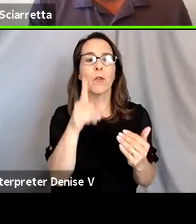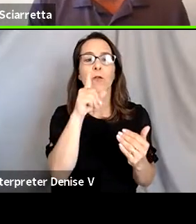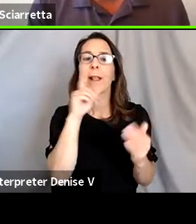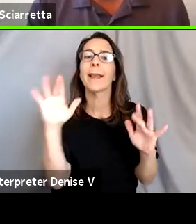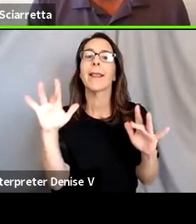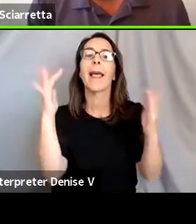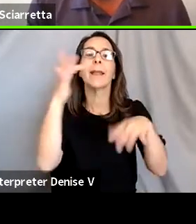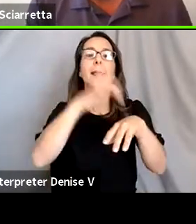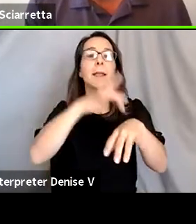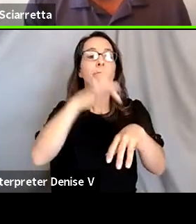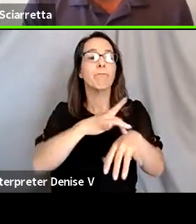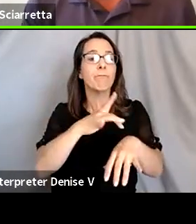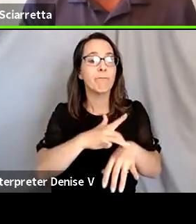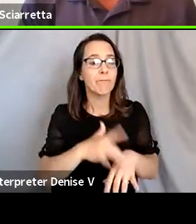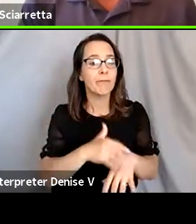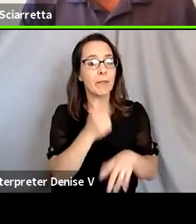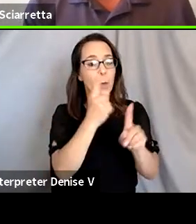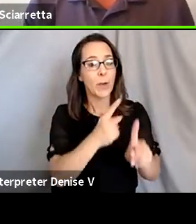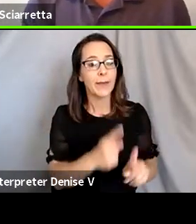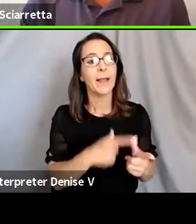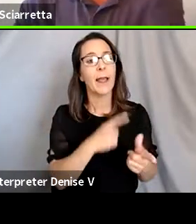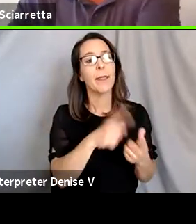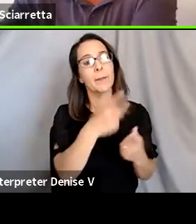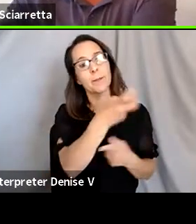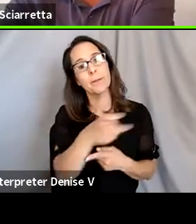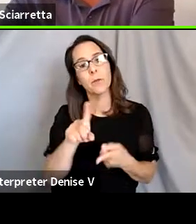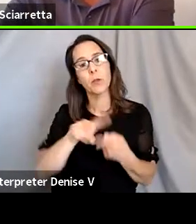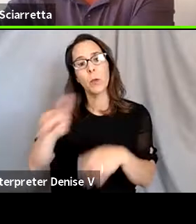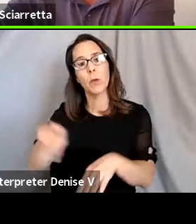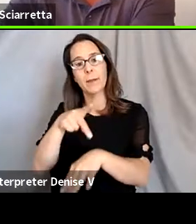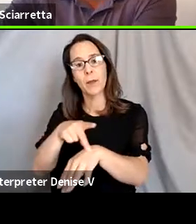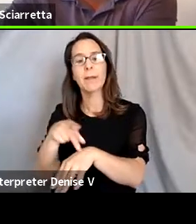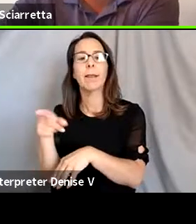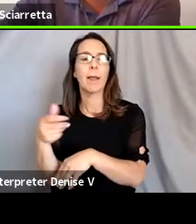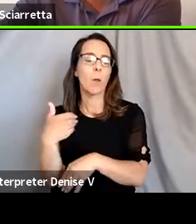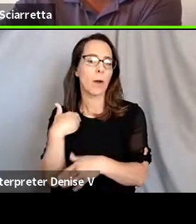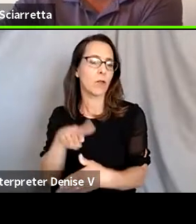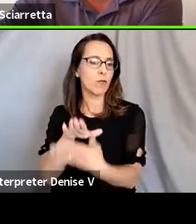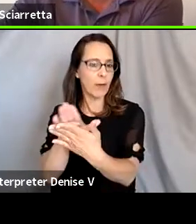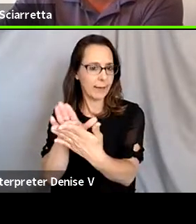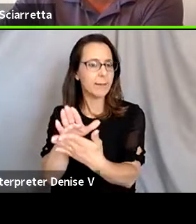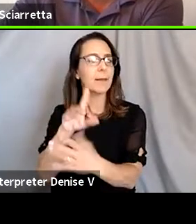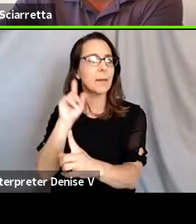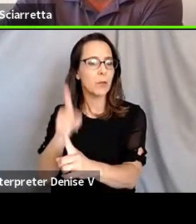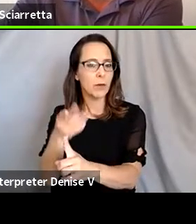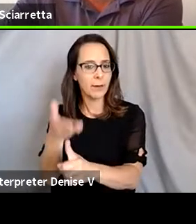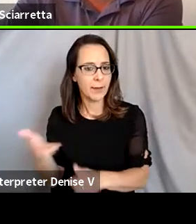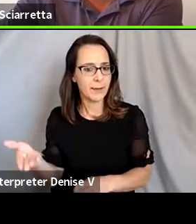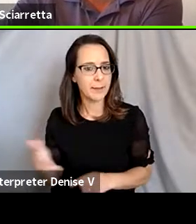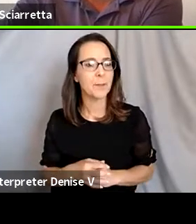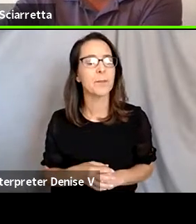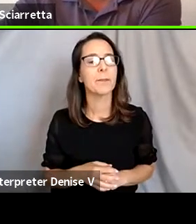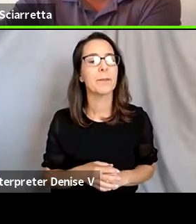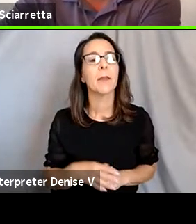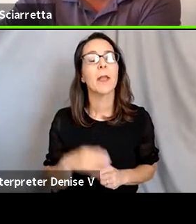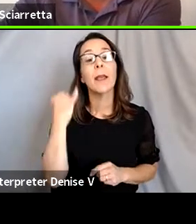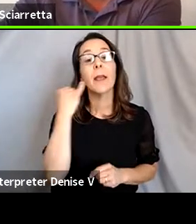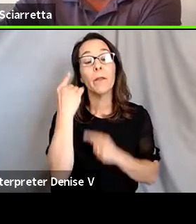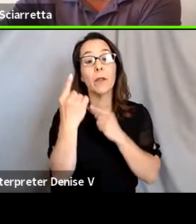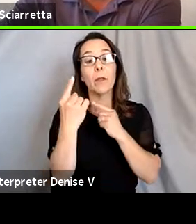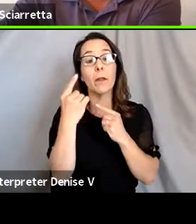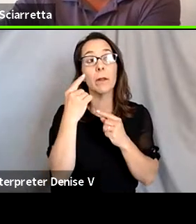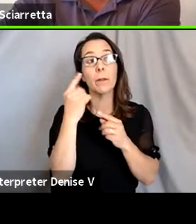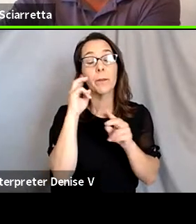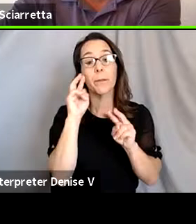then move to the principals because they have some items to address. First of all, if you're looking into June, the